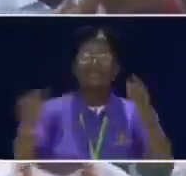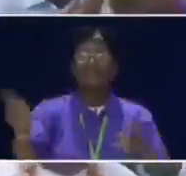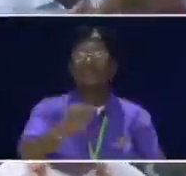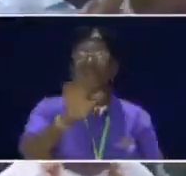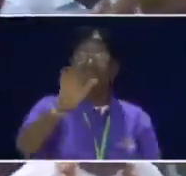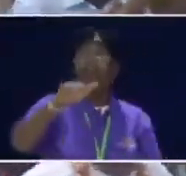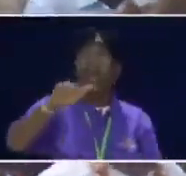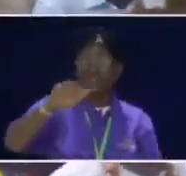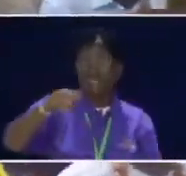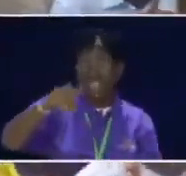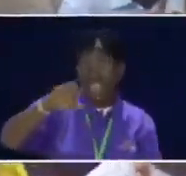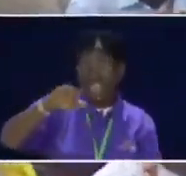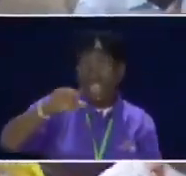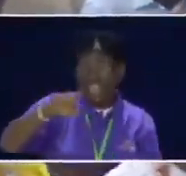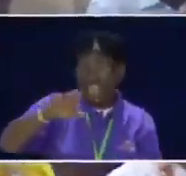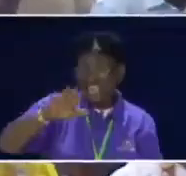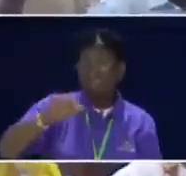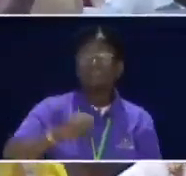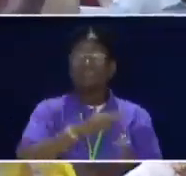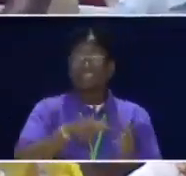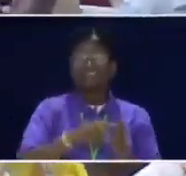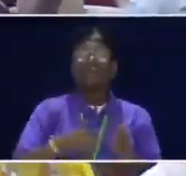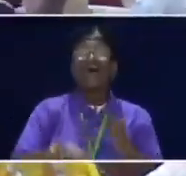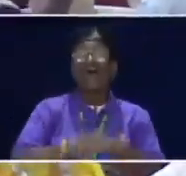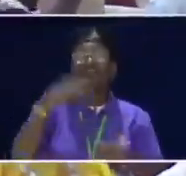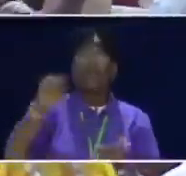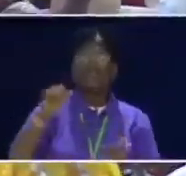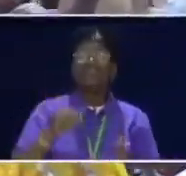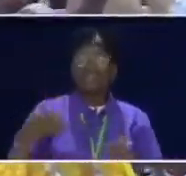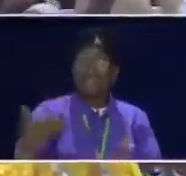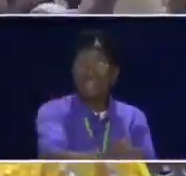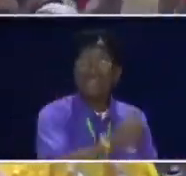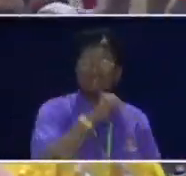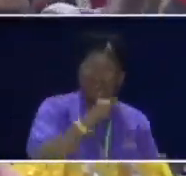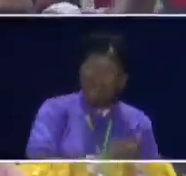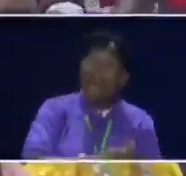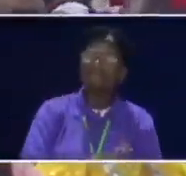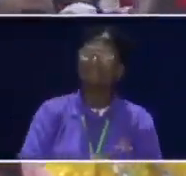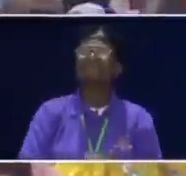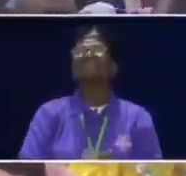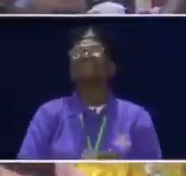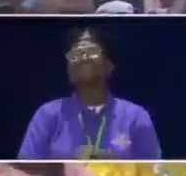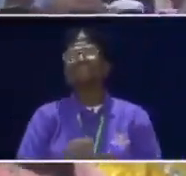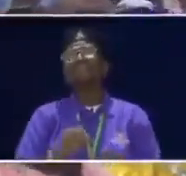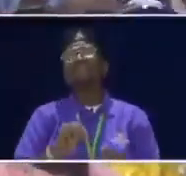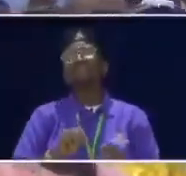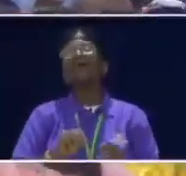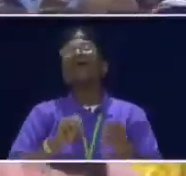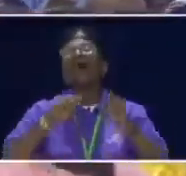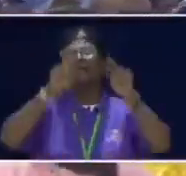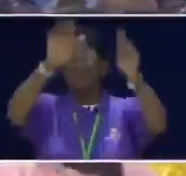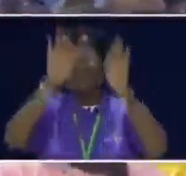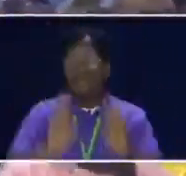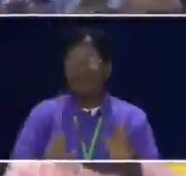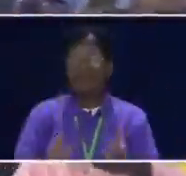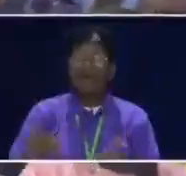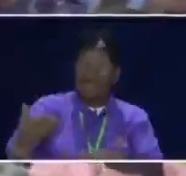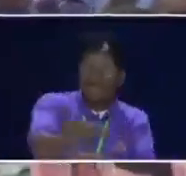seconds out of it. Go ahead. Go ahead and claim that miracle. Go ahead and claim that miracle. Ask